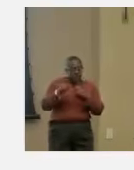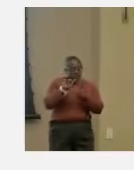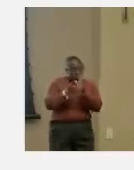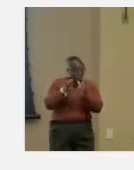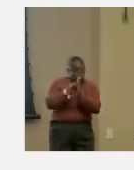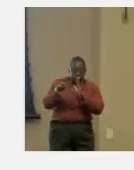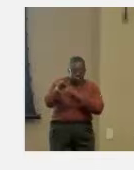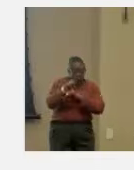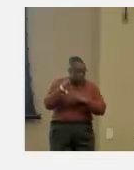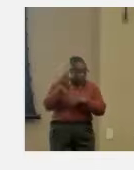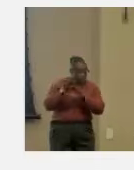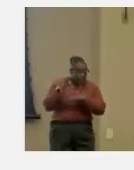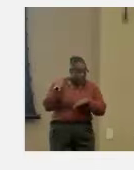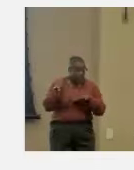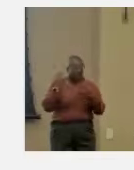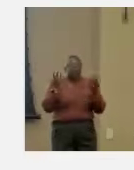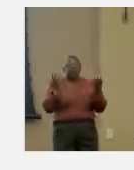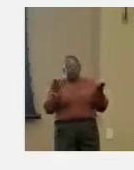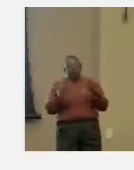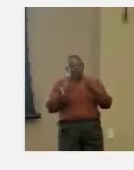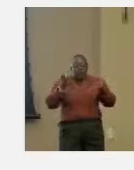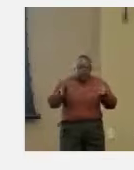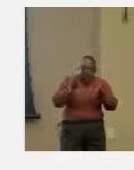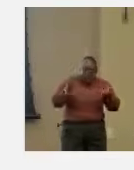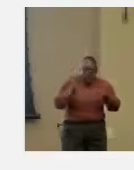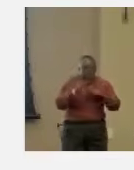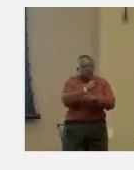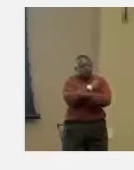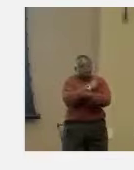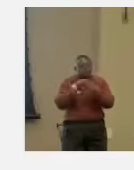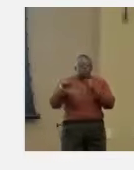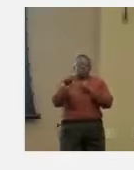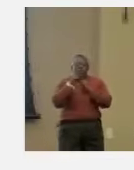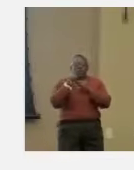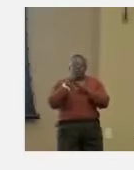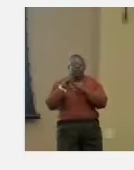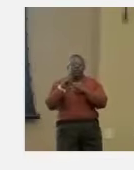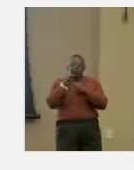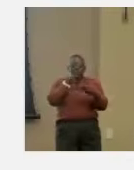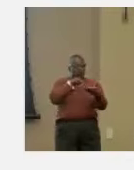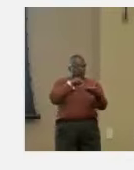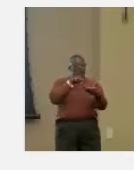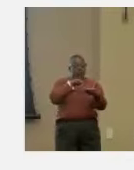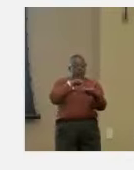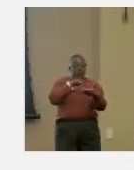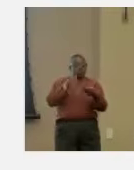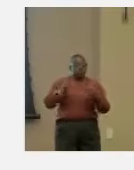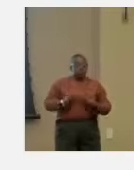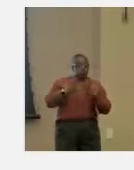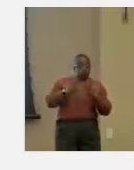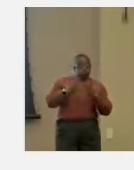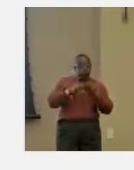YouTube? But I encourage my patients to reach out and seek those resources because they can be really